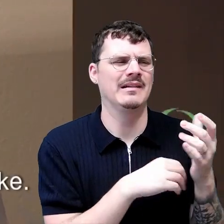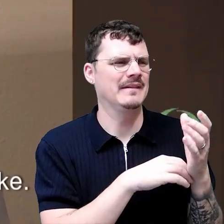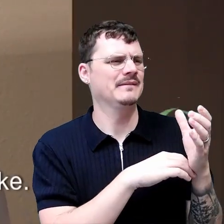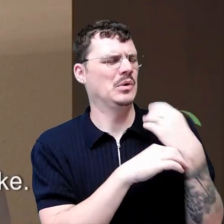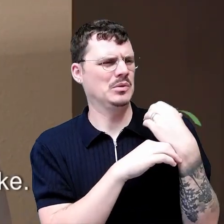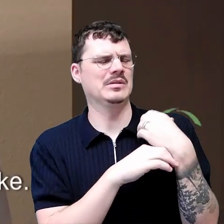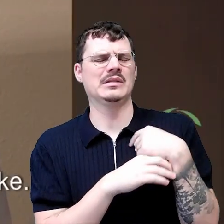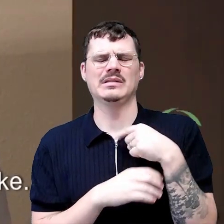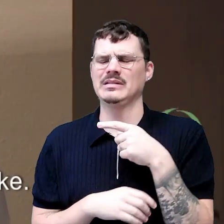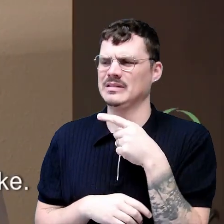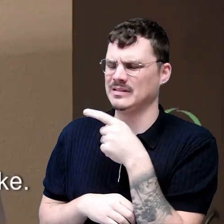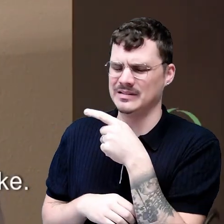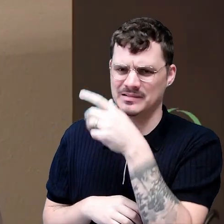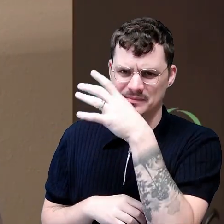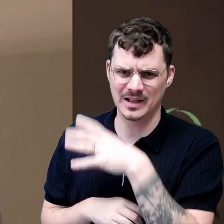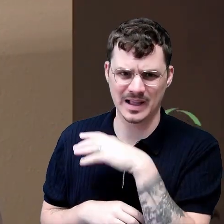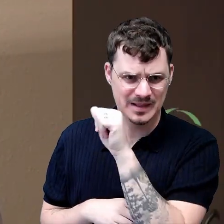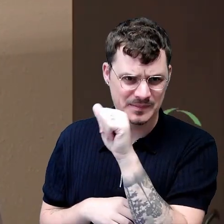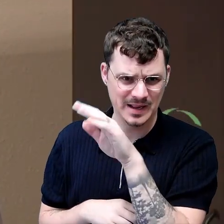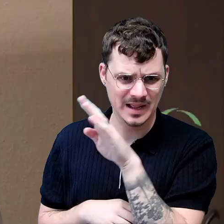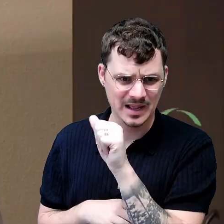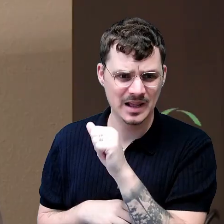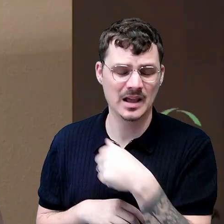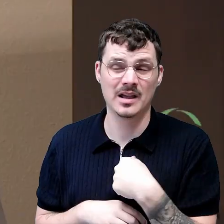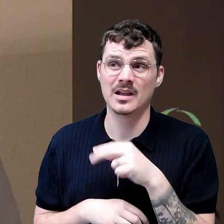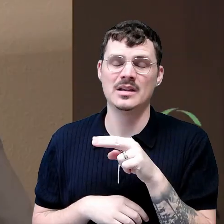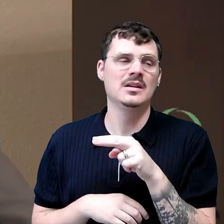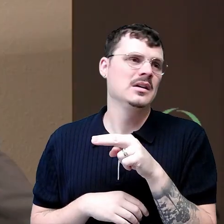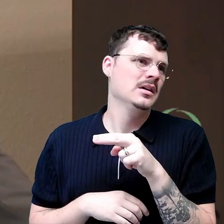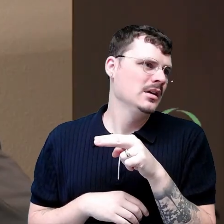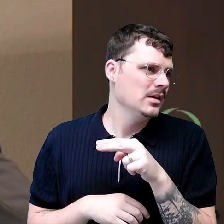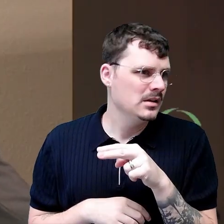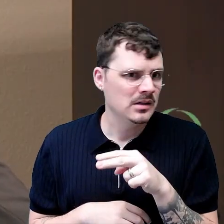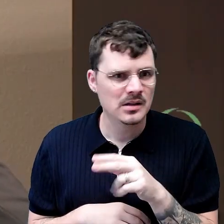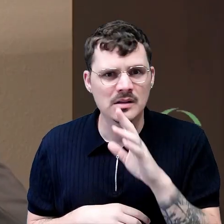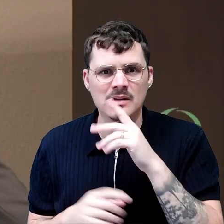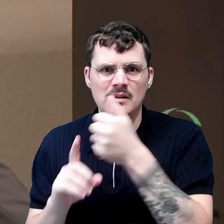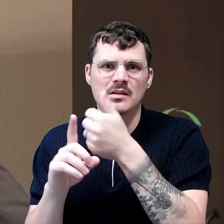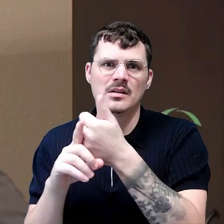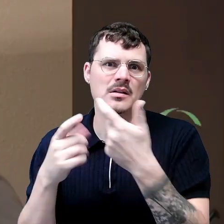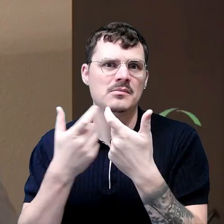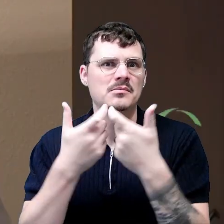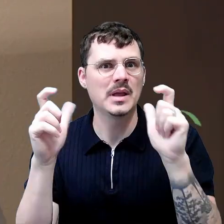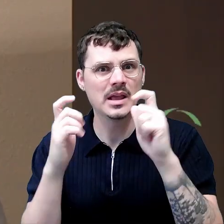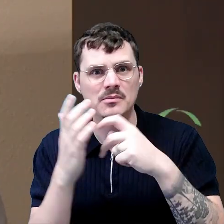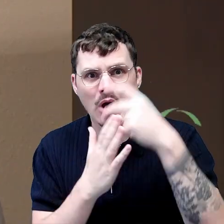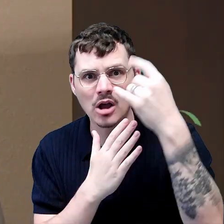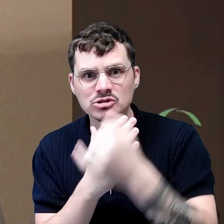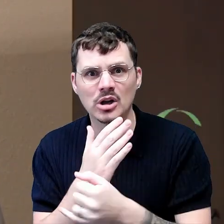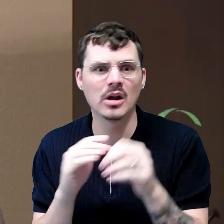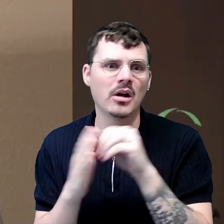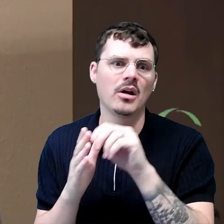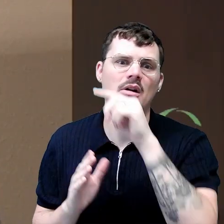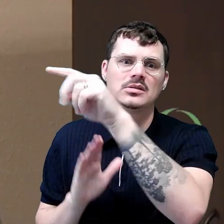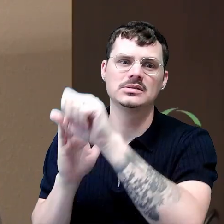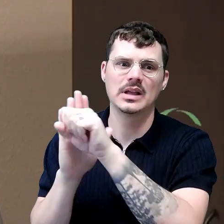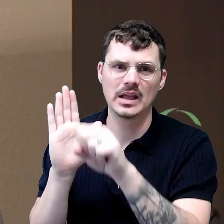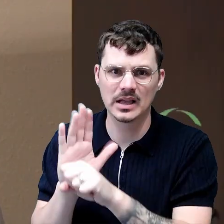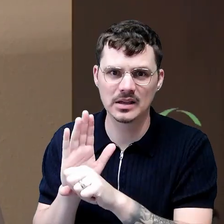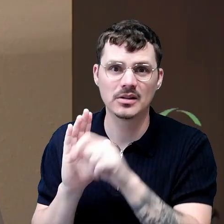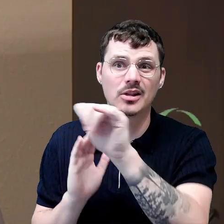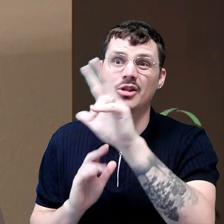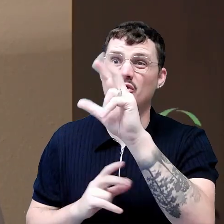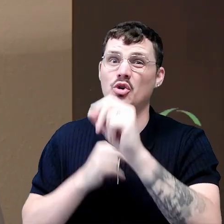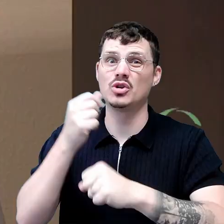to work with this guy was like, oh man, this was like a big project in another state, trying to settle